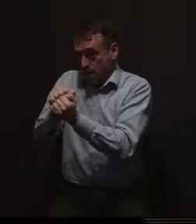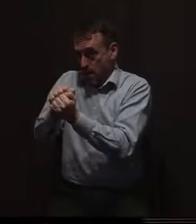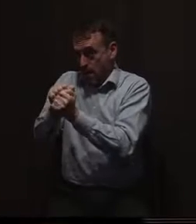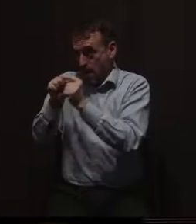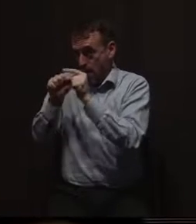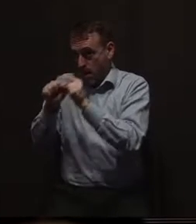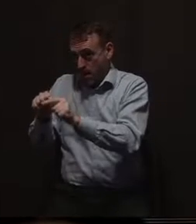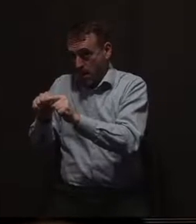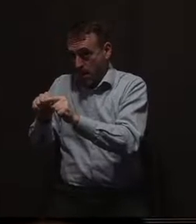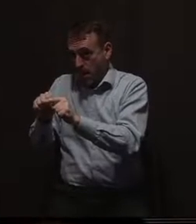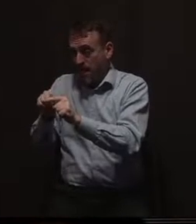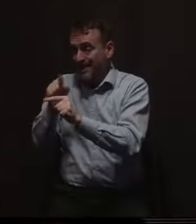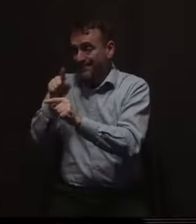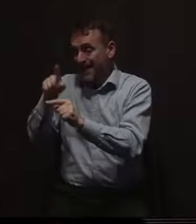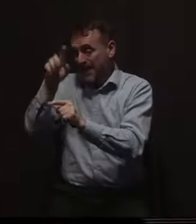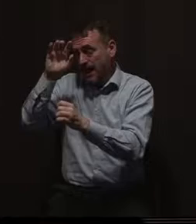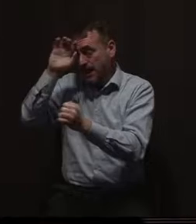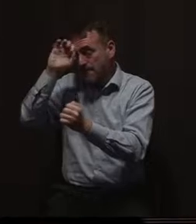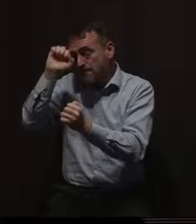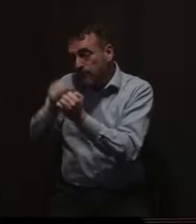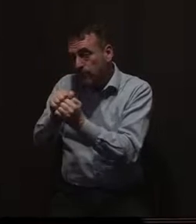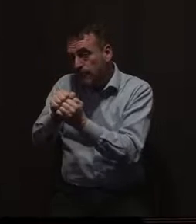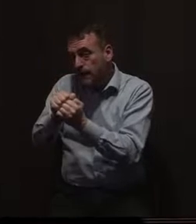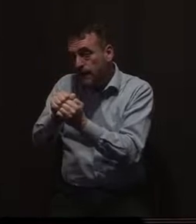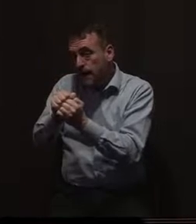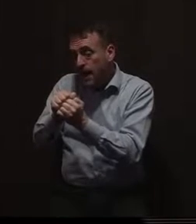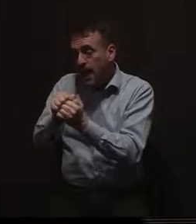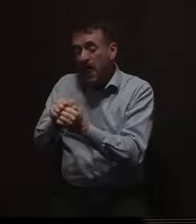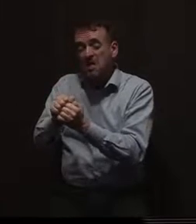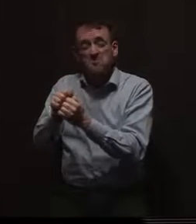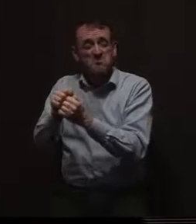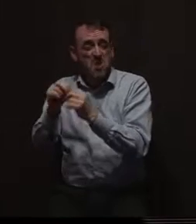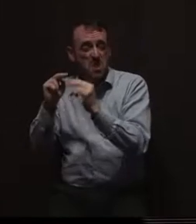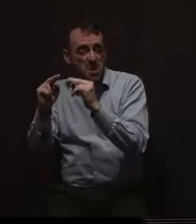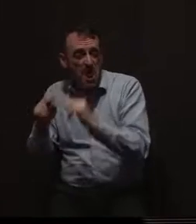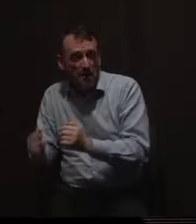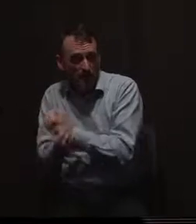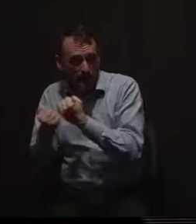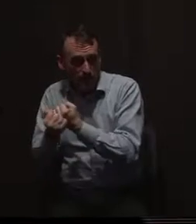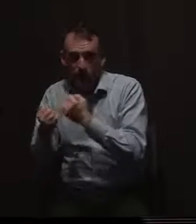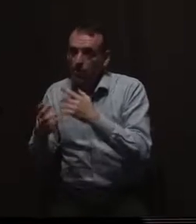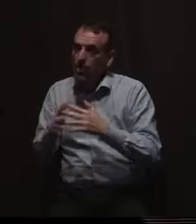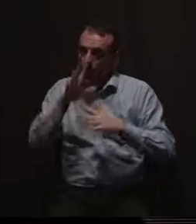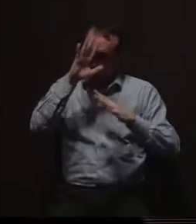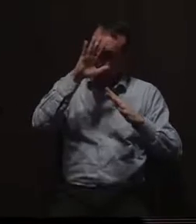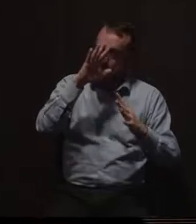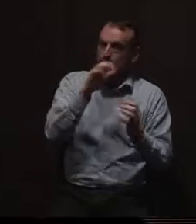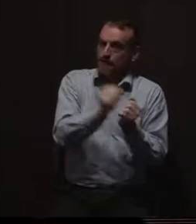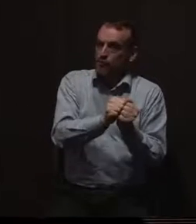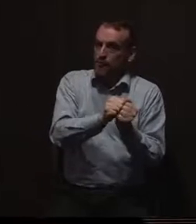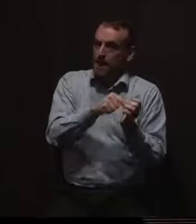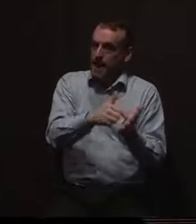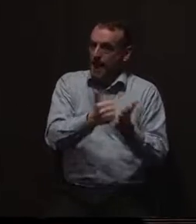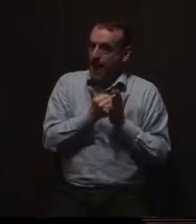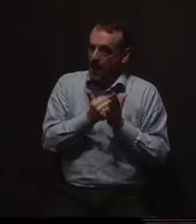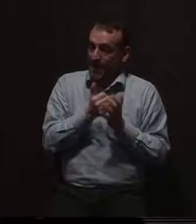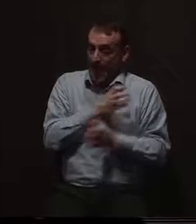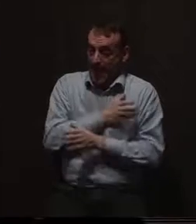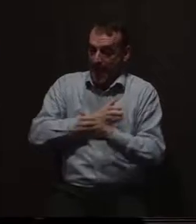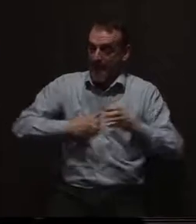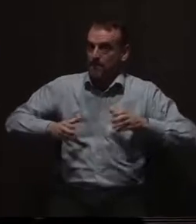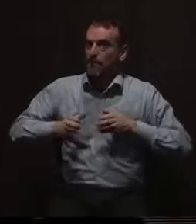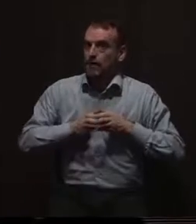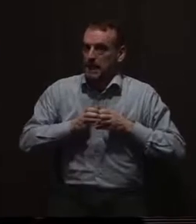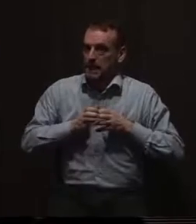less. So memory isn't a resource that we haven't got enough of. We've got a lot. Empathy grows, so it will